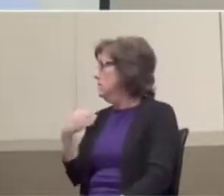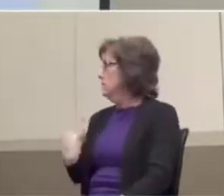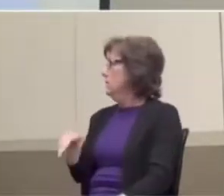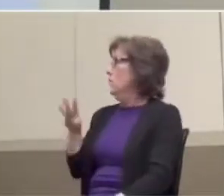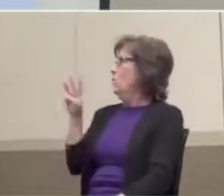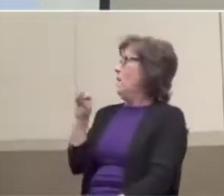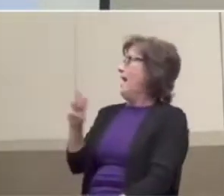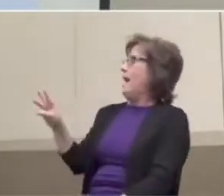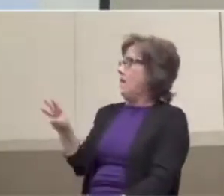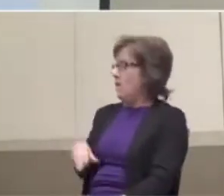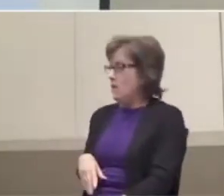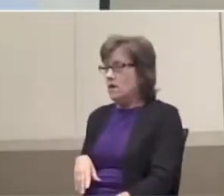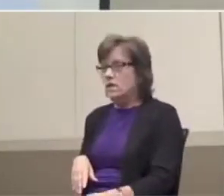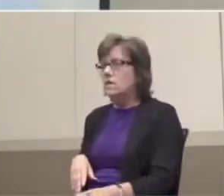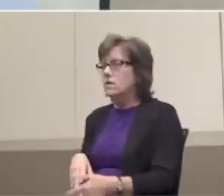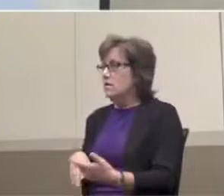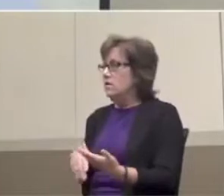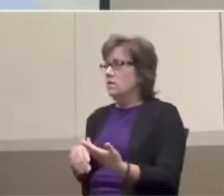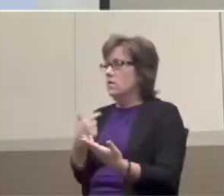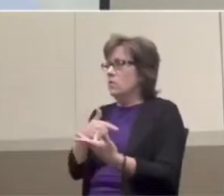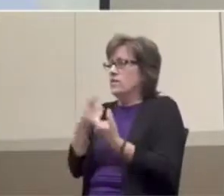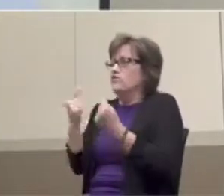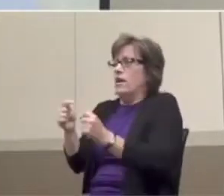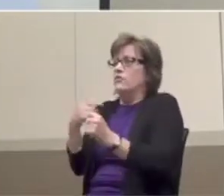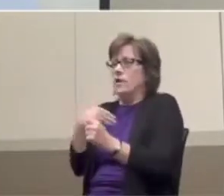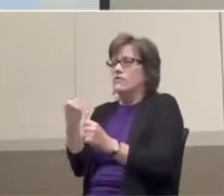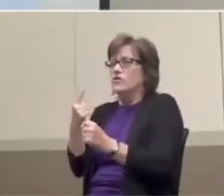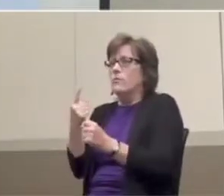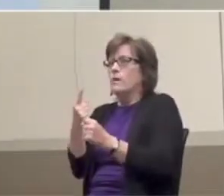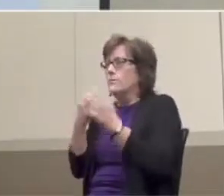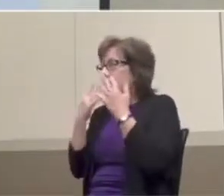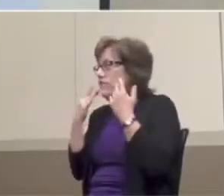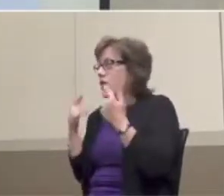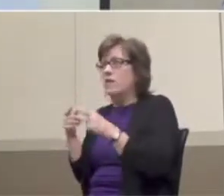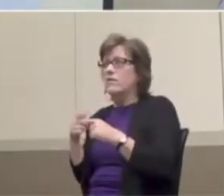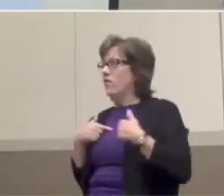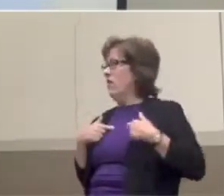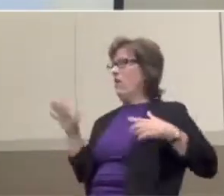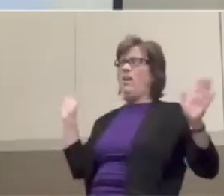so when we tried to have somebody befriend the kid, they're like, not me.